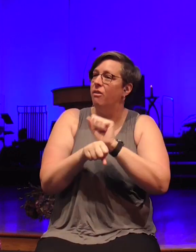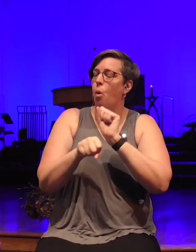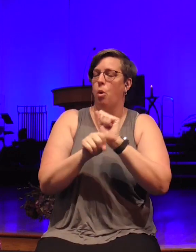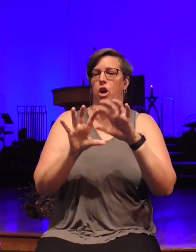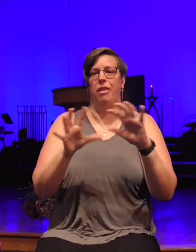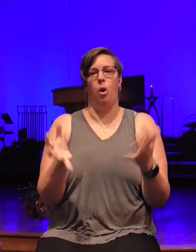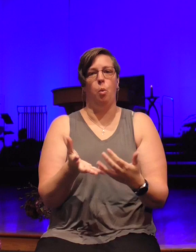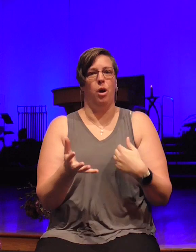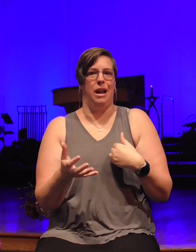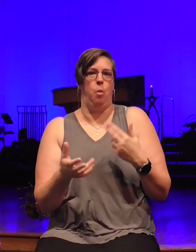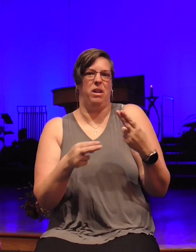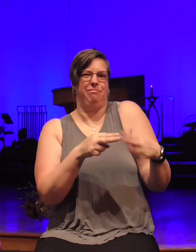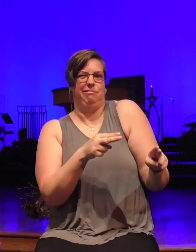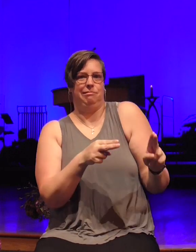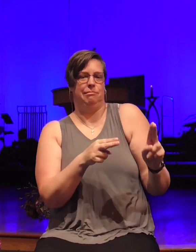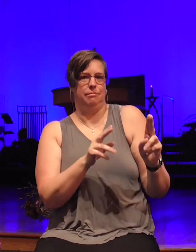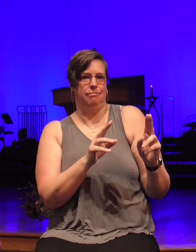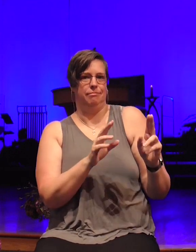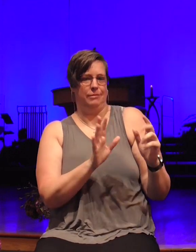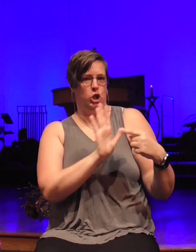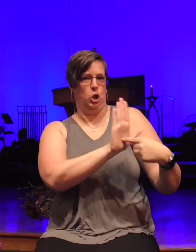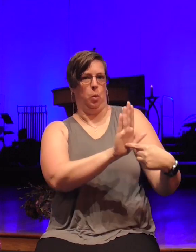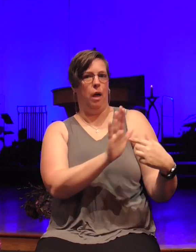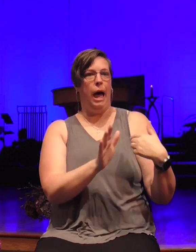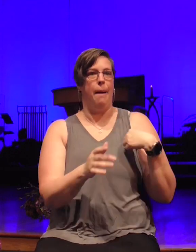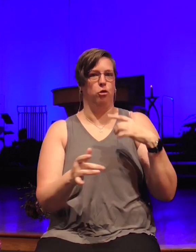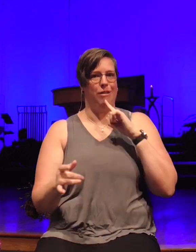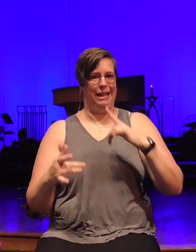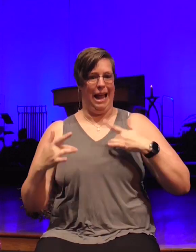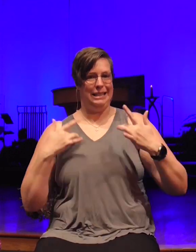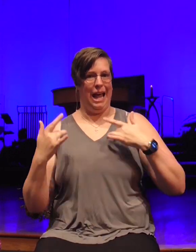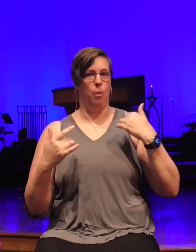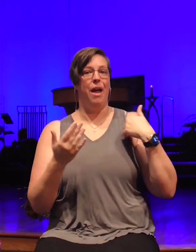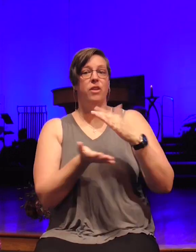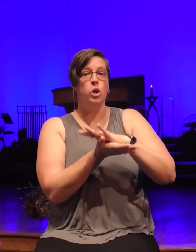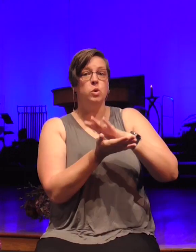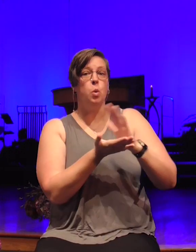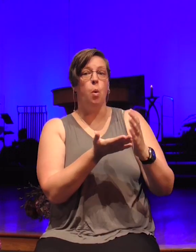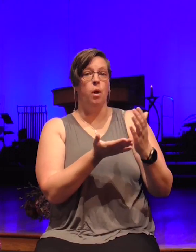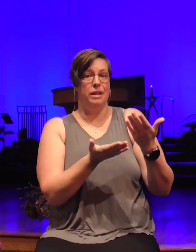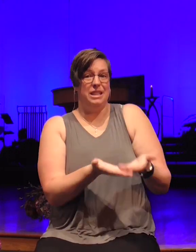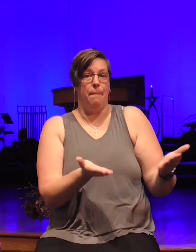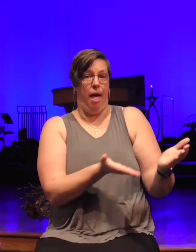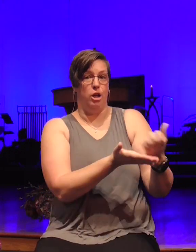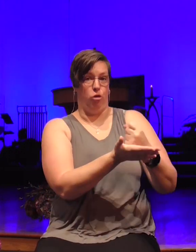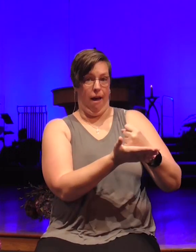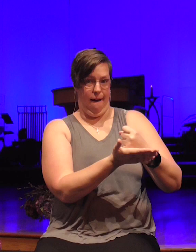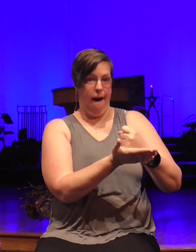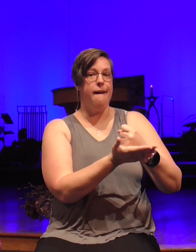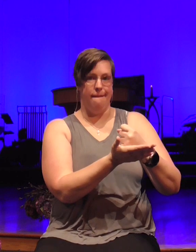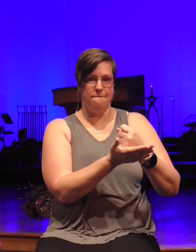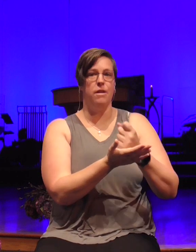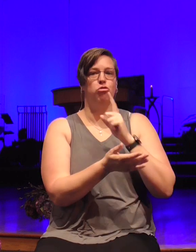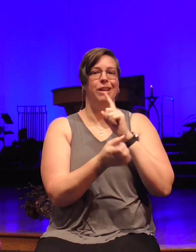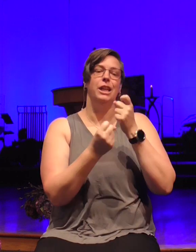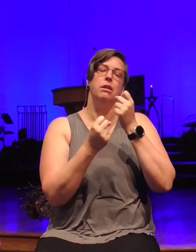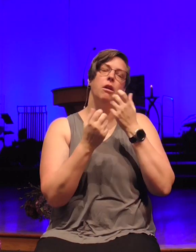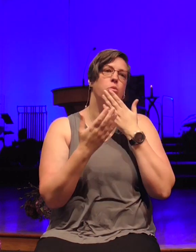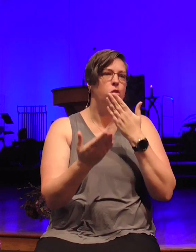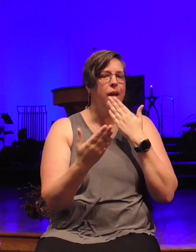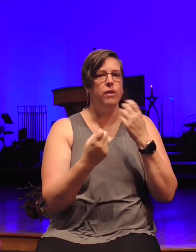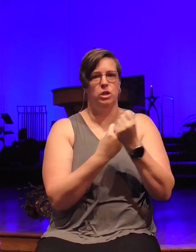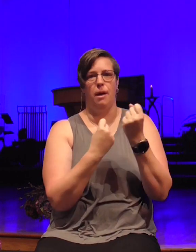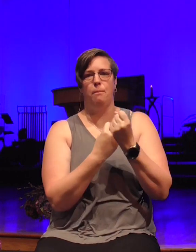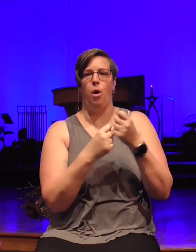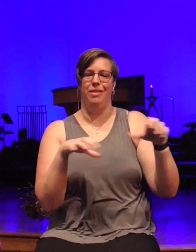briefly highlight that I'm so excited that we have our school supply drive going on. We are grateful to be able to support the